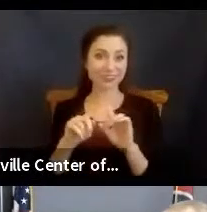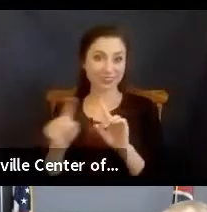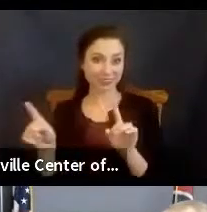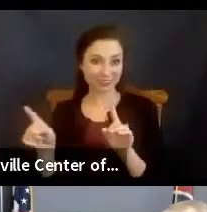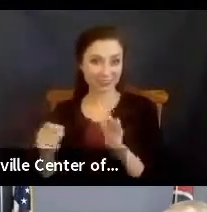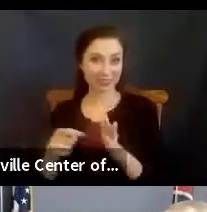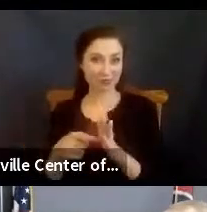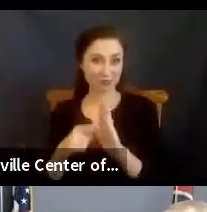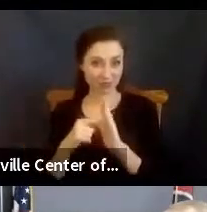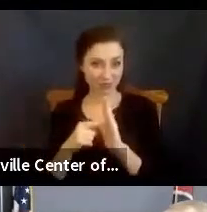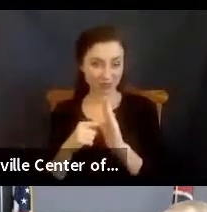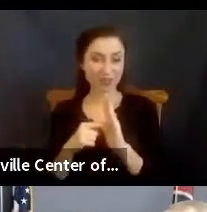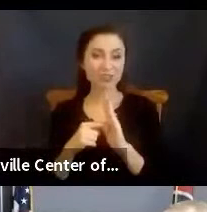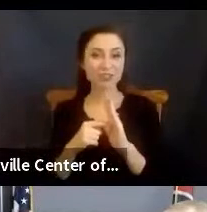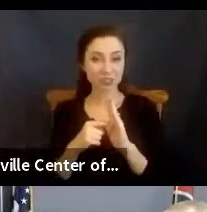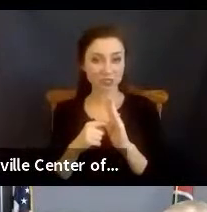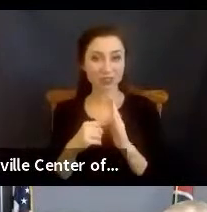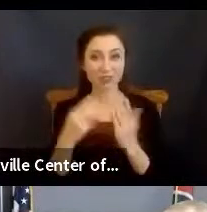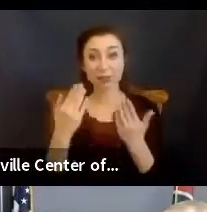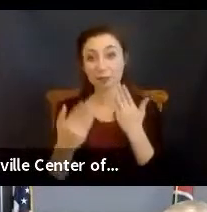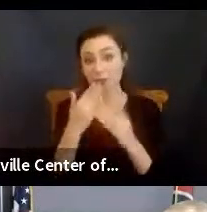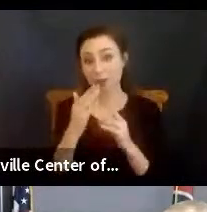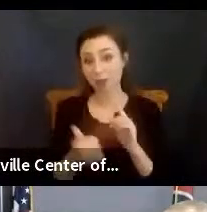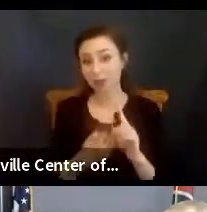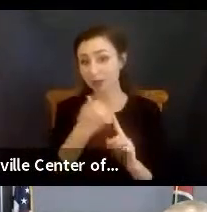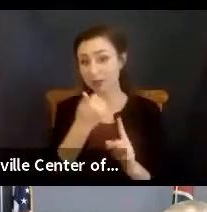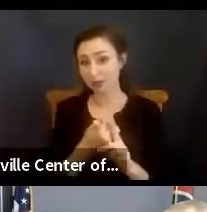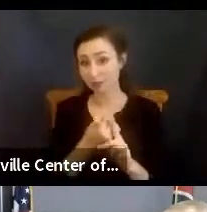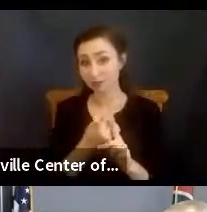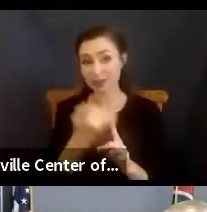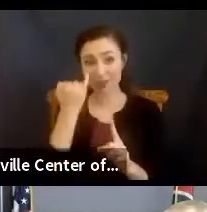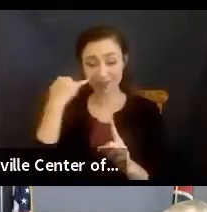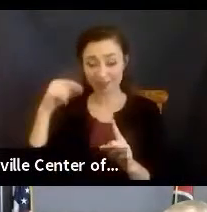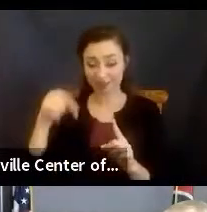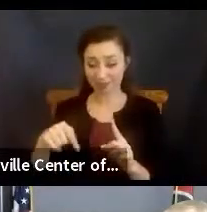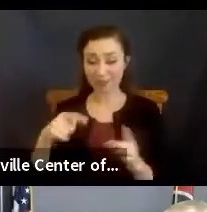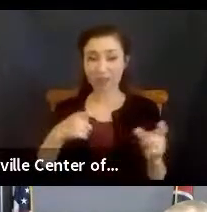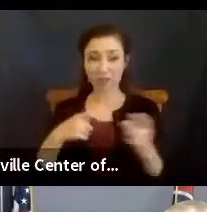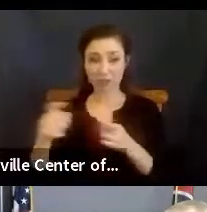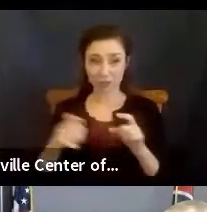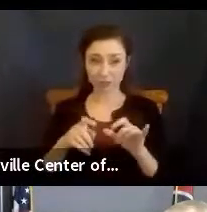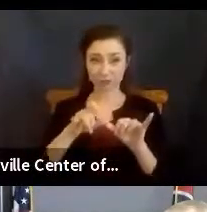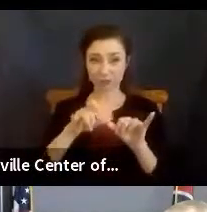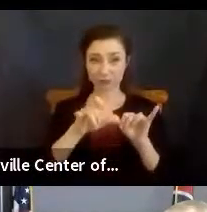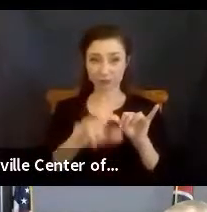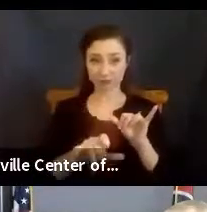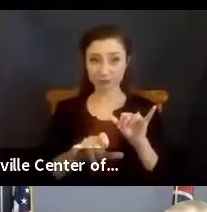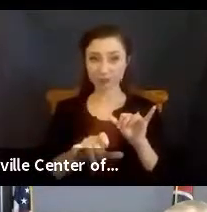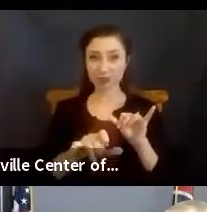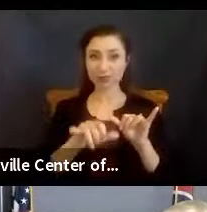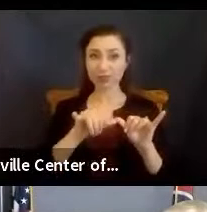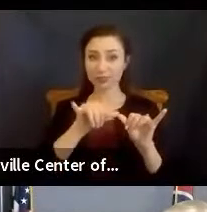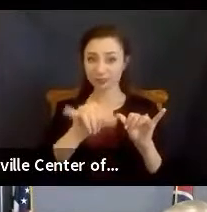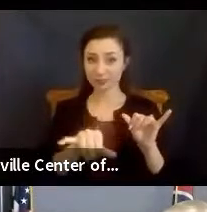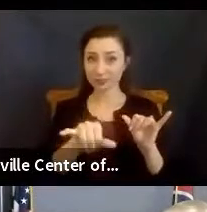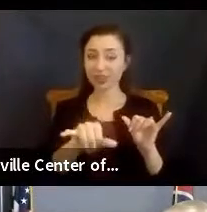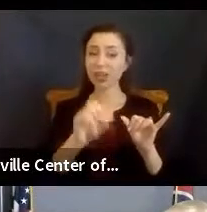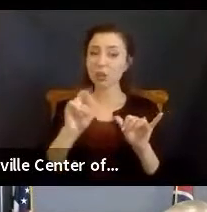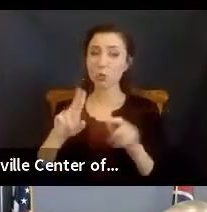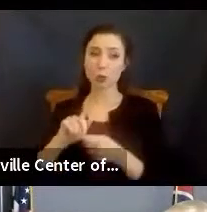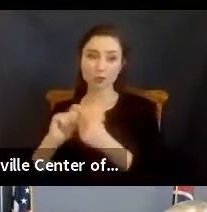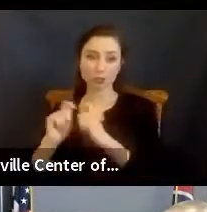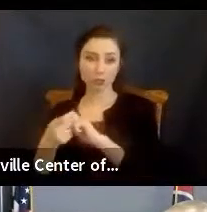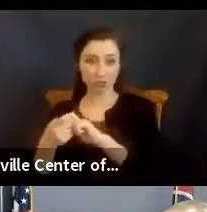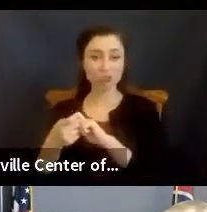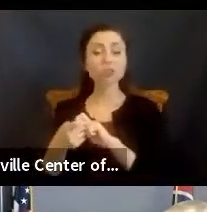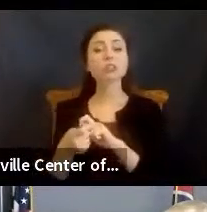regulation that may impact whether or not this regulation stays in place, I